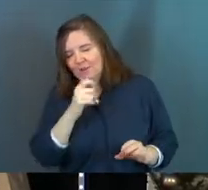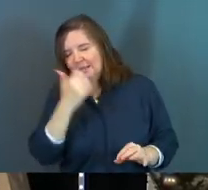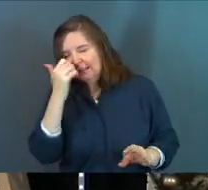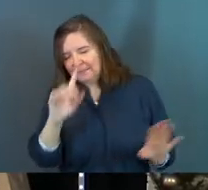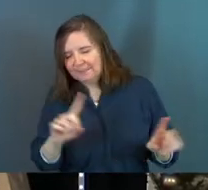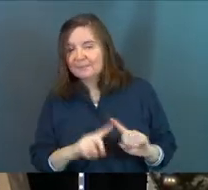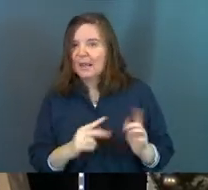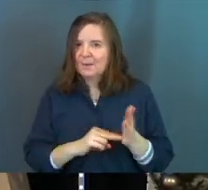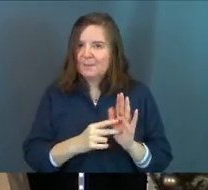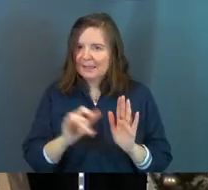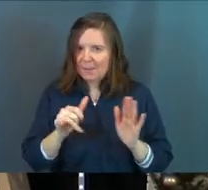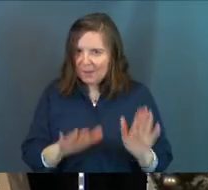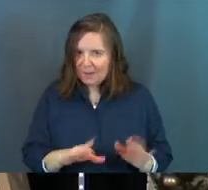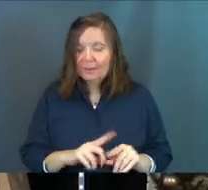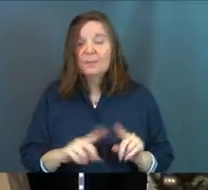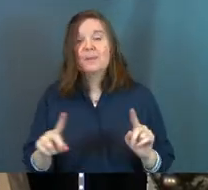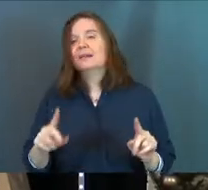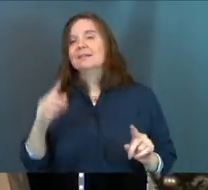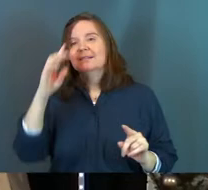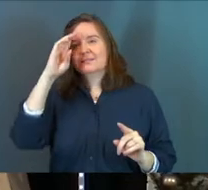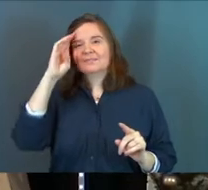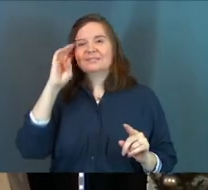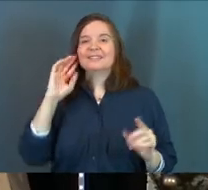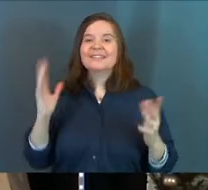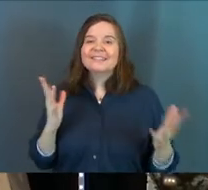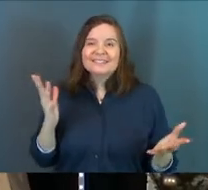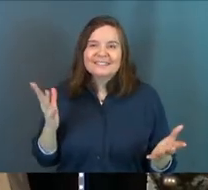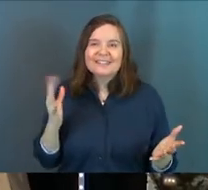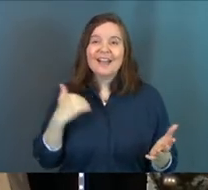way. I don't mean it like that.